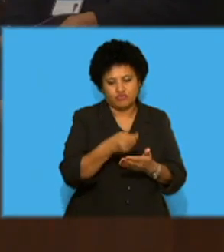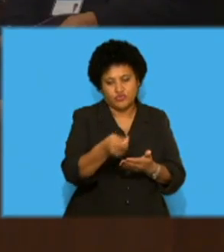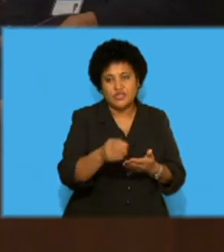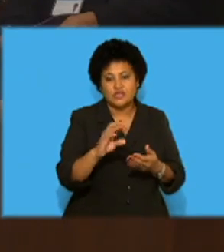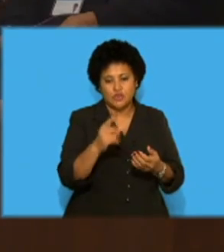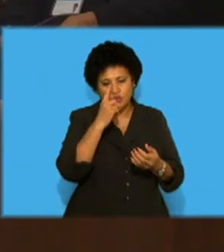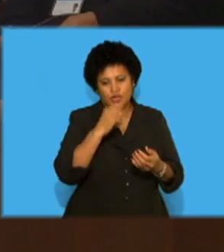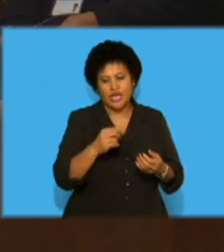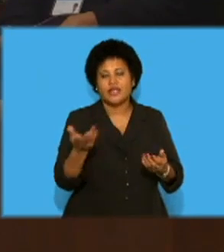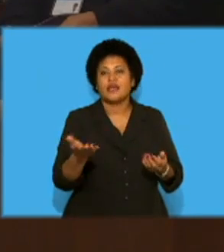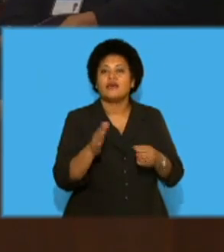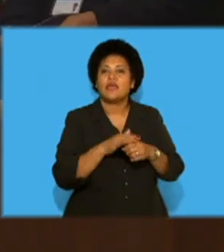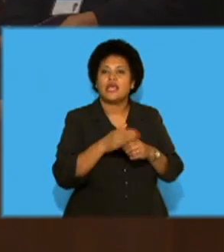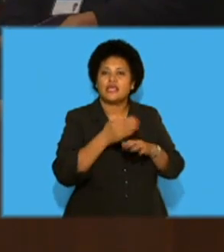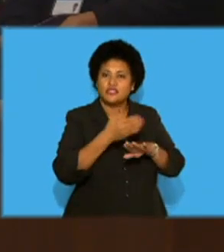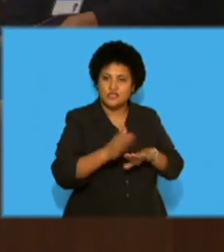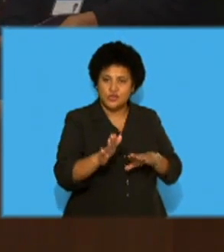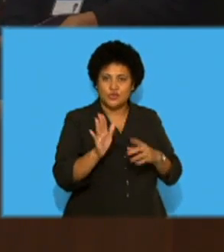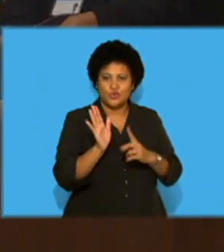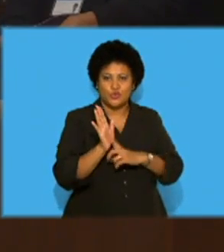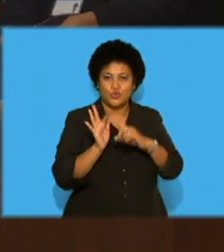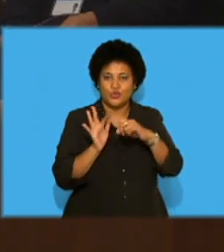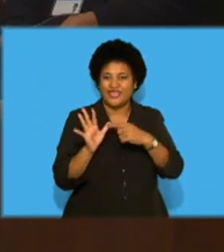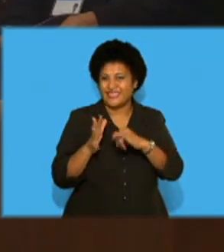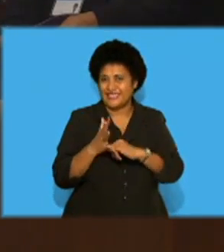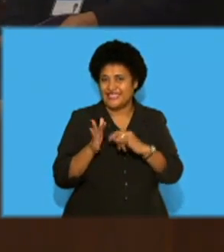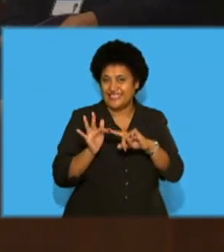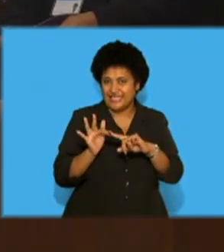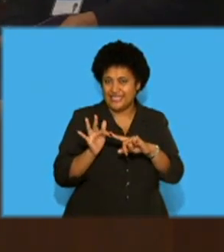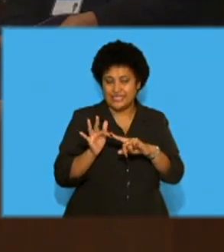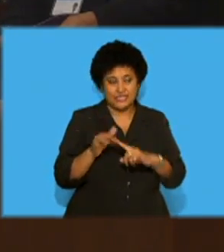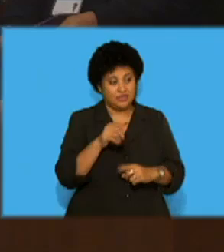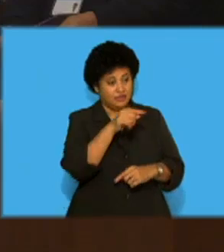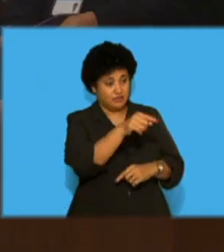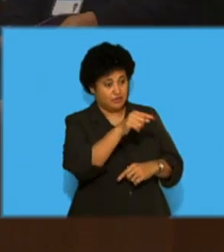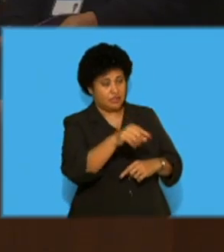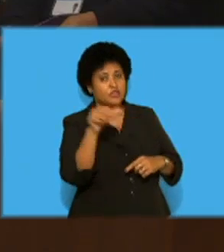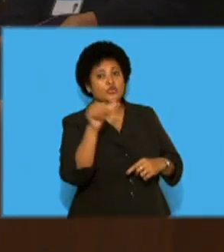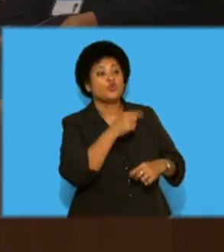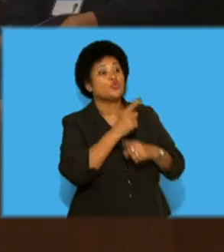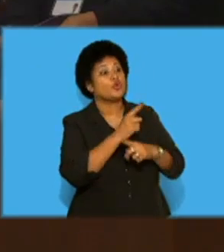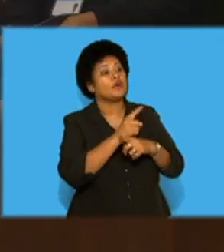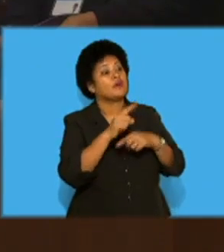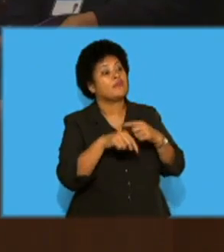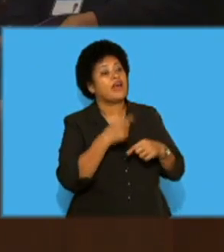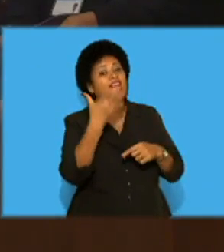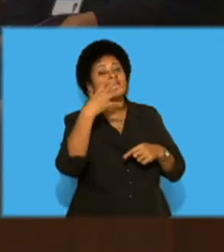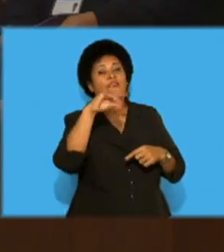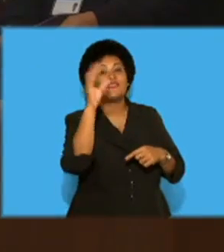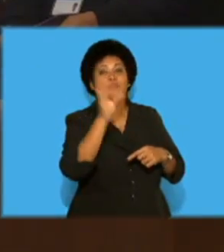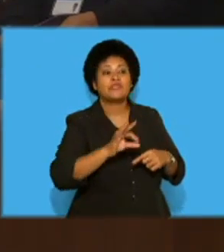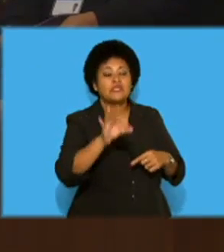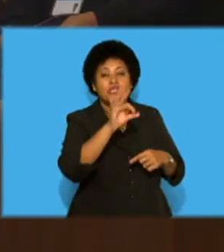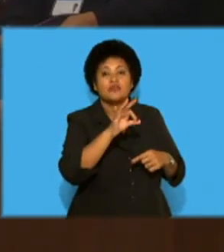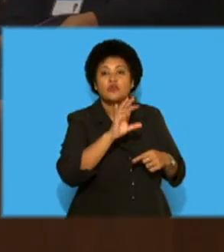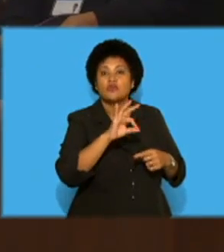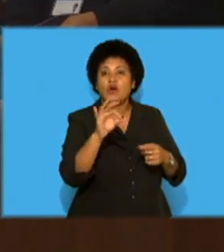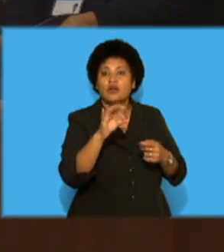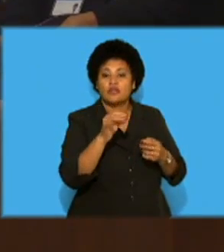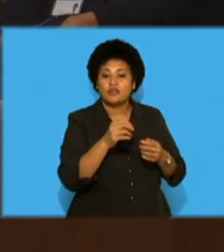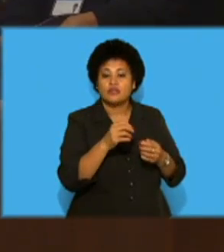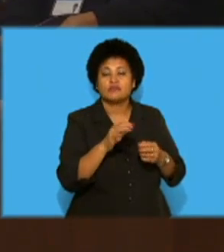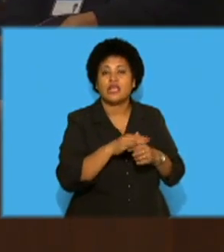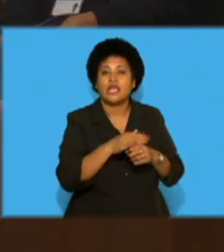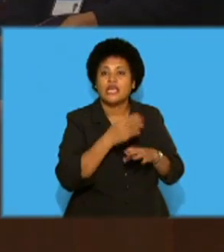leases. And many of them are coming on board. He should actually talk about the 50% of cane leases that weren't renewed in